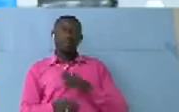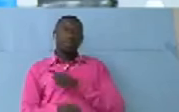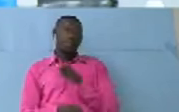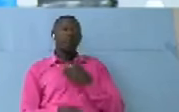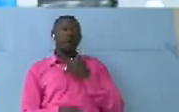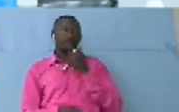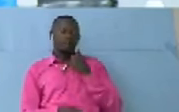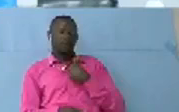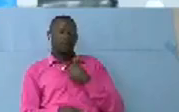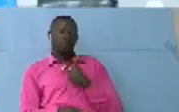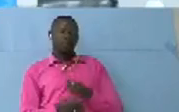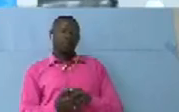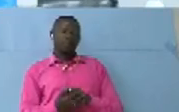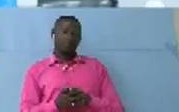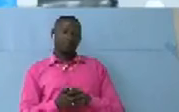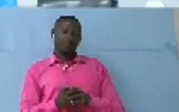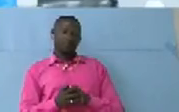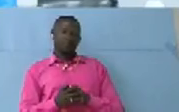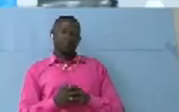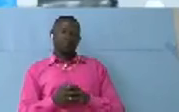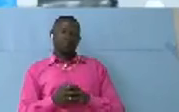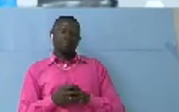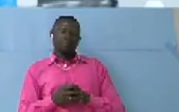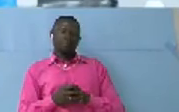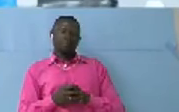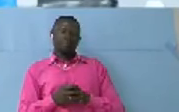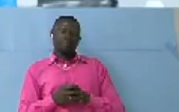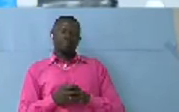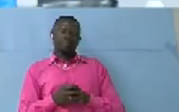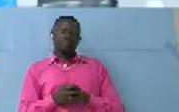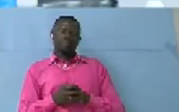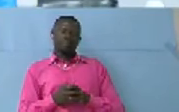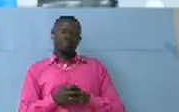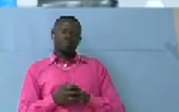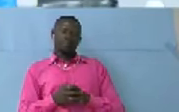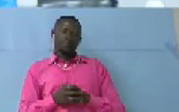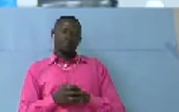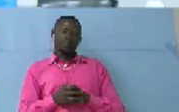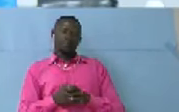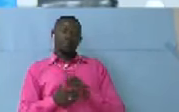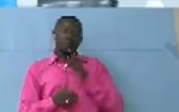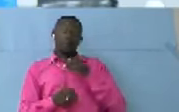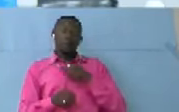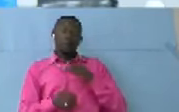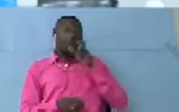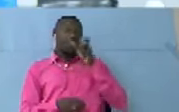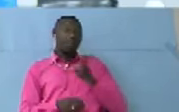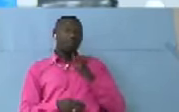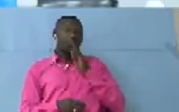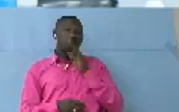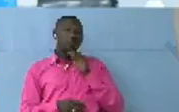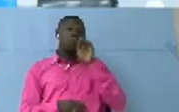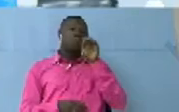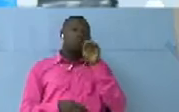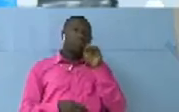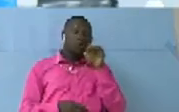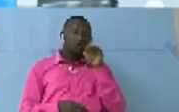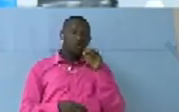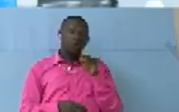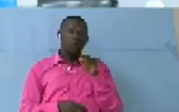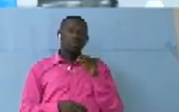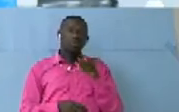me. Kwenye ko altonya ka yudi pinkol kumandi. You are the people that meeting wala. Used to